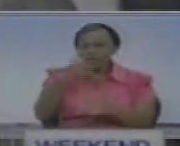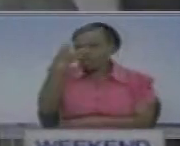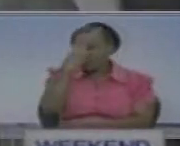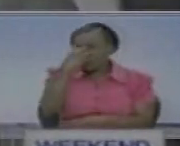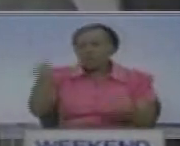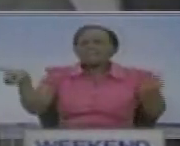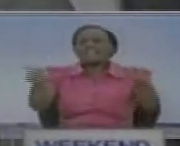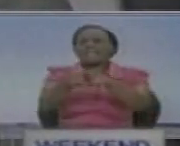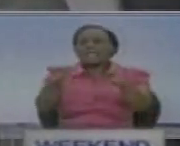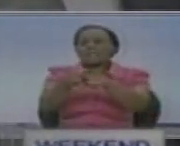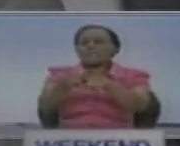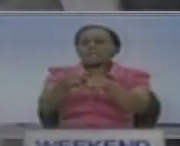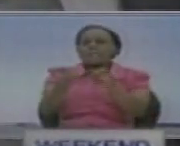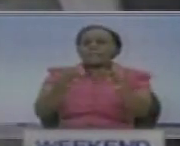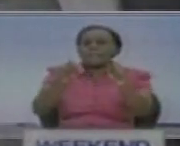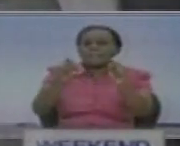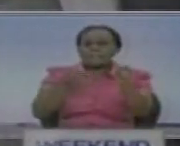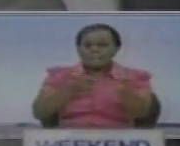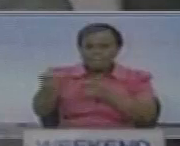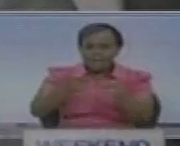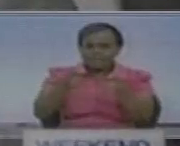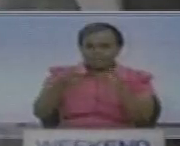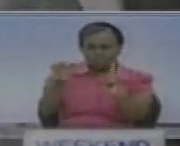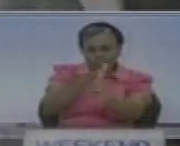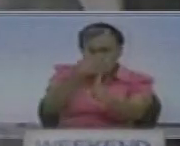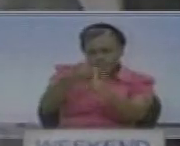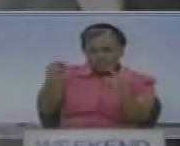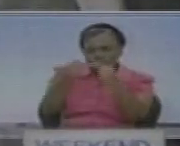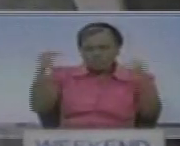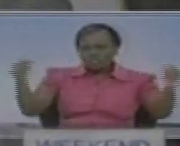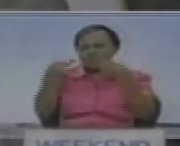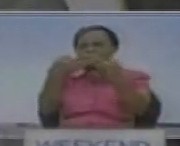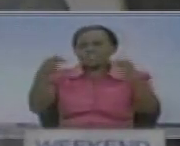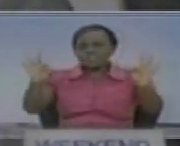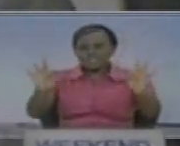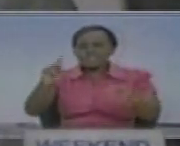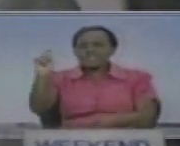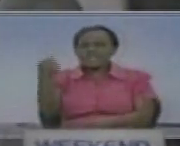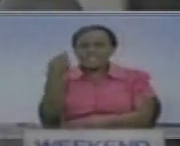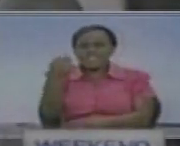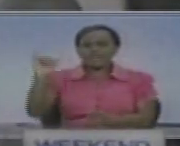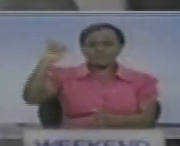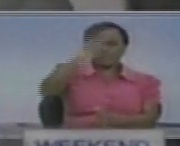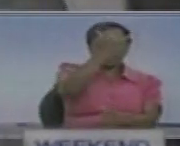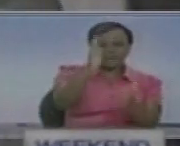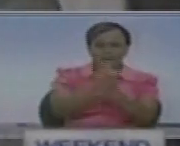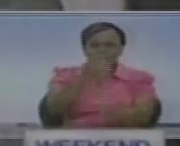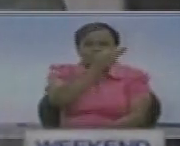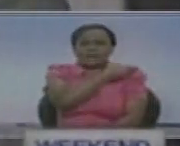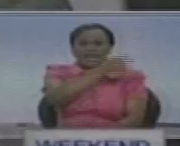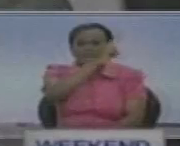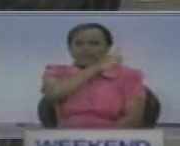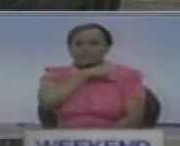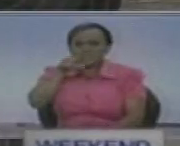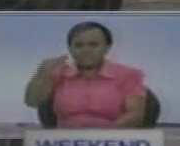also managed to persuade the rebels to release a Kenyan plane and pilot who have